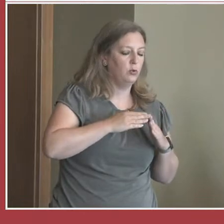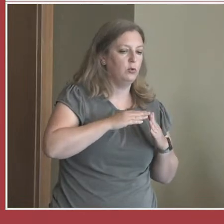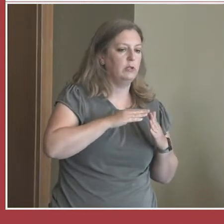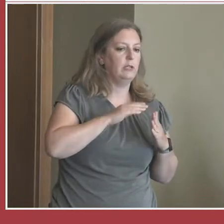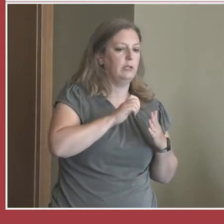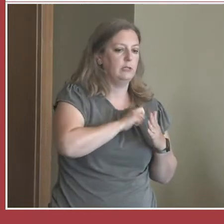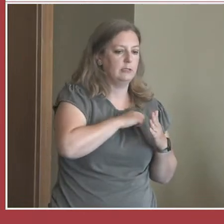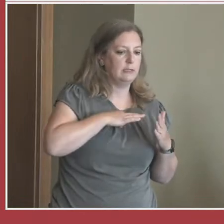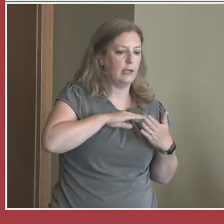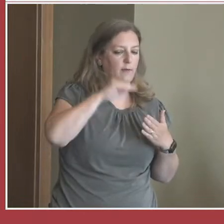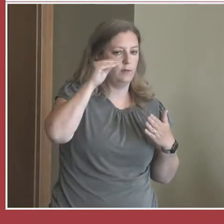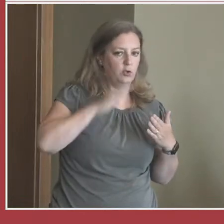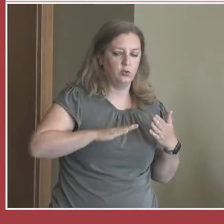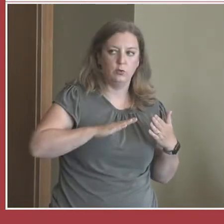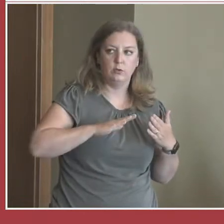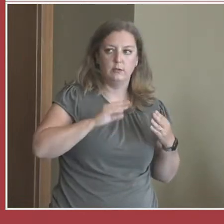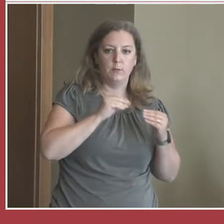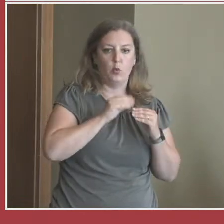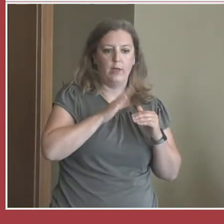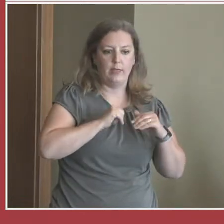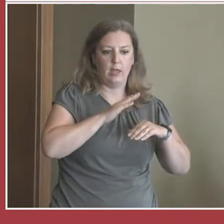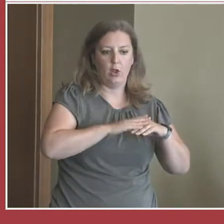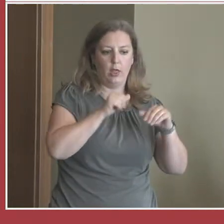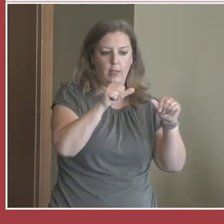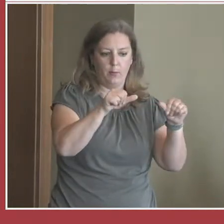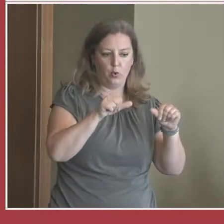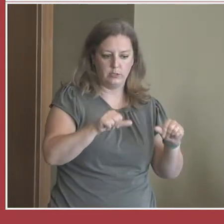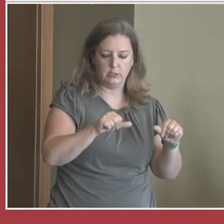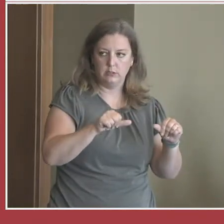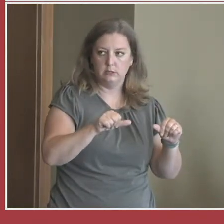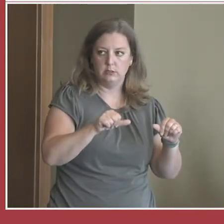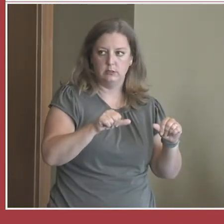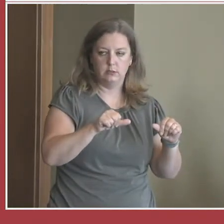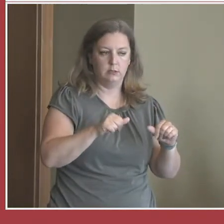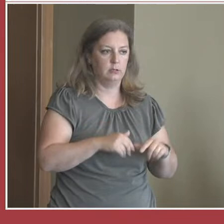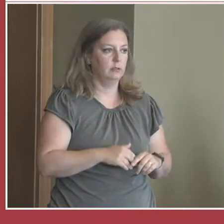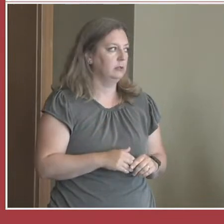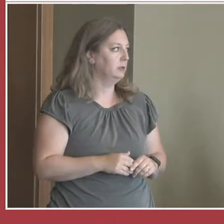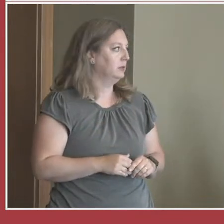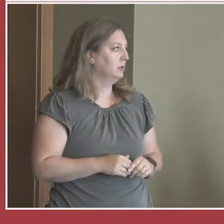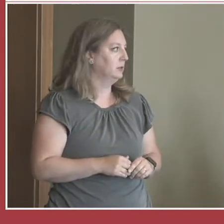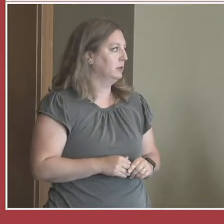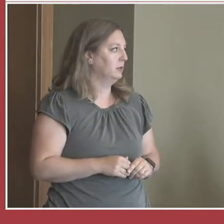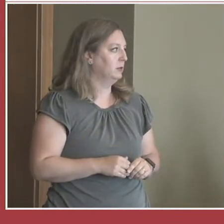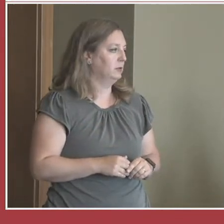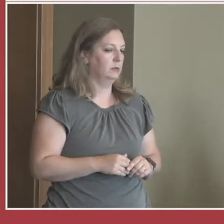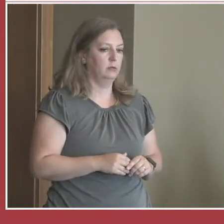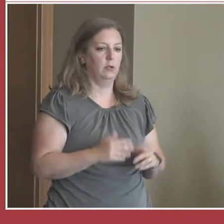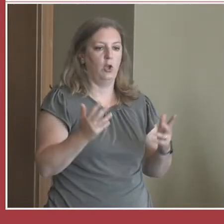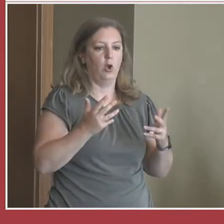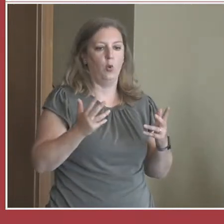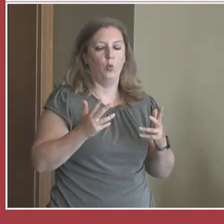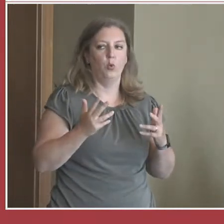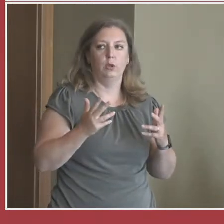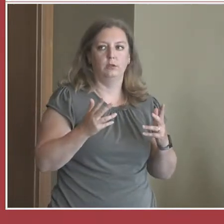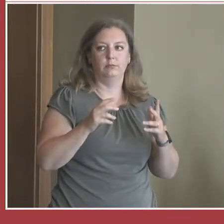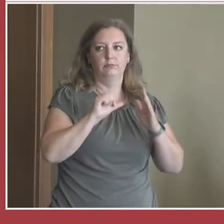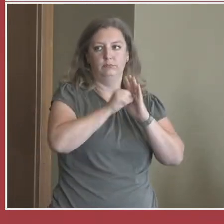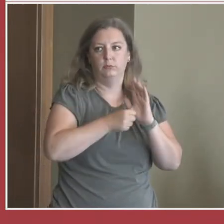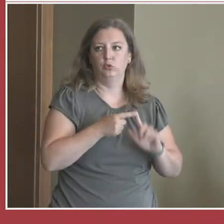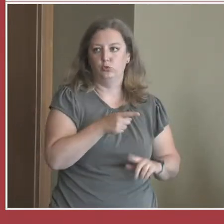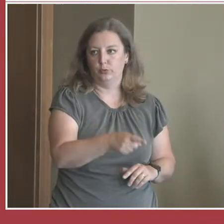mind of beyond just what's on the Post-its that somebody could address? Things that stood out to you.